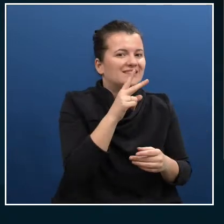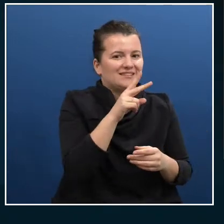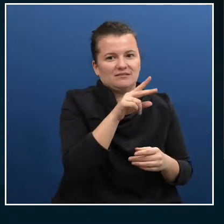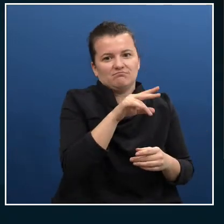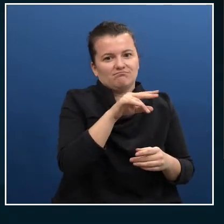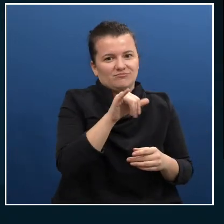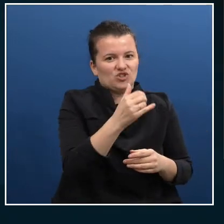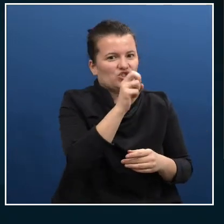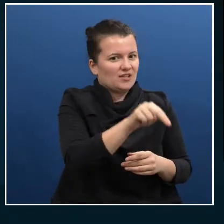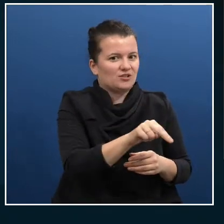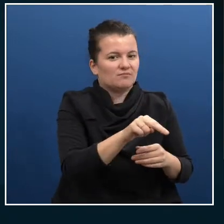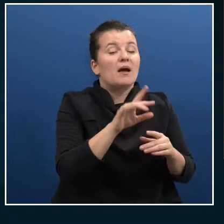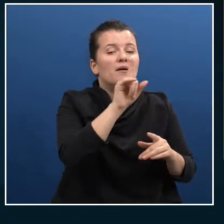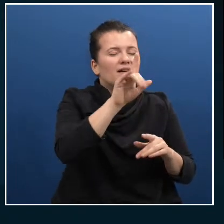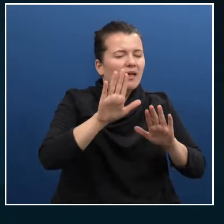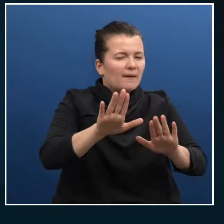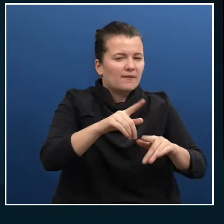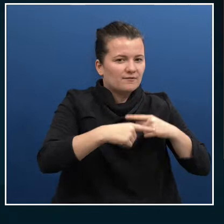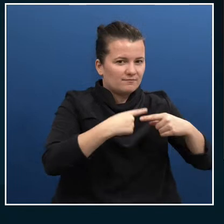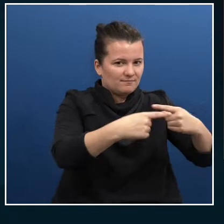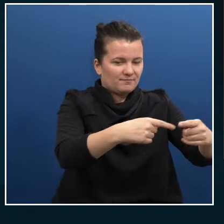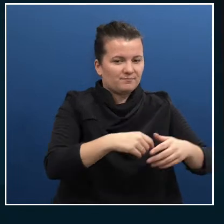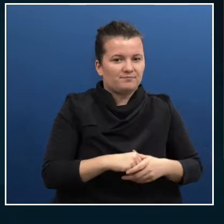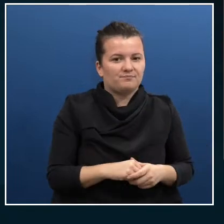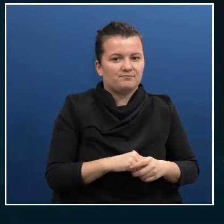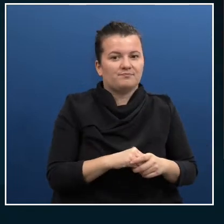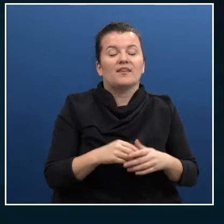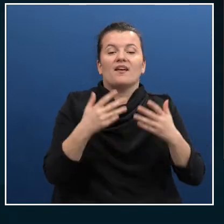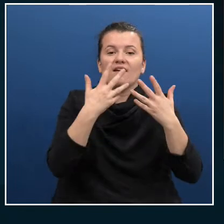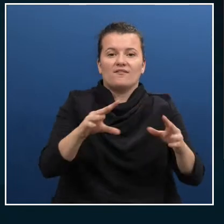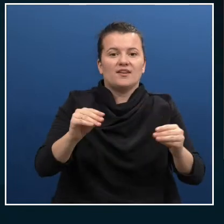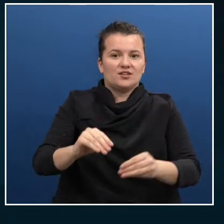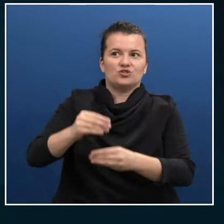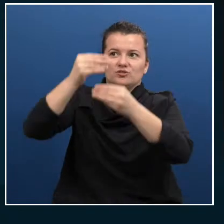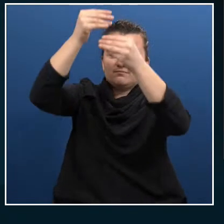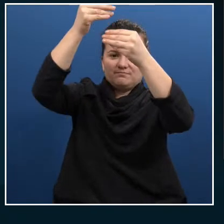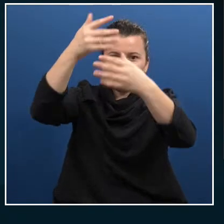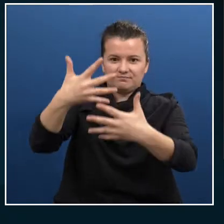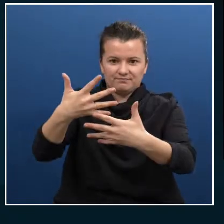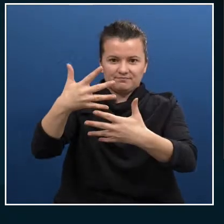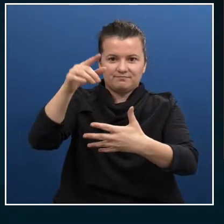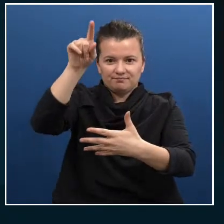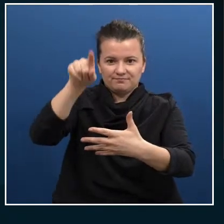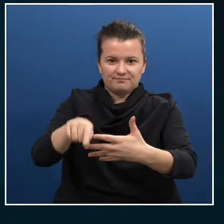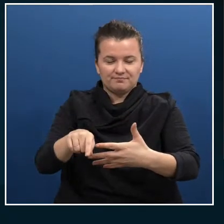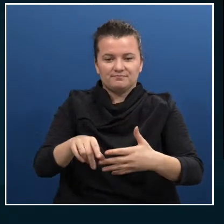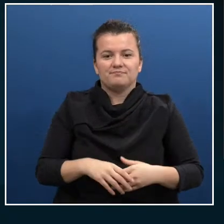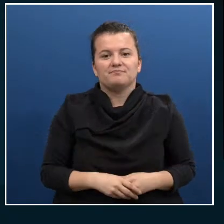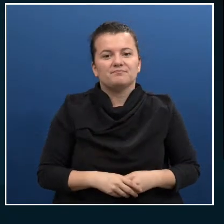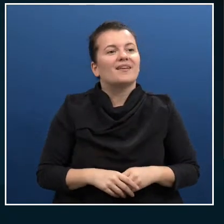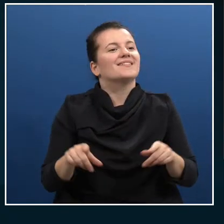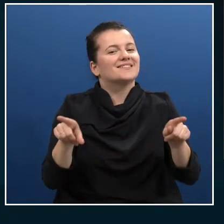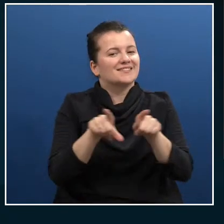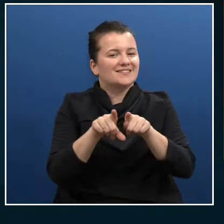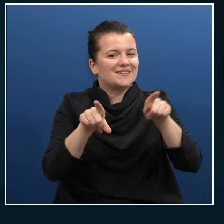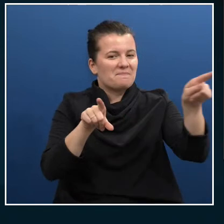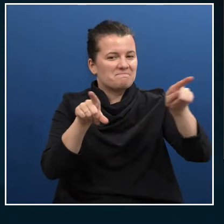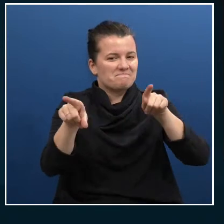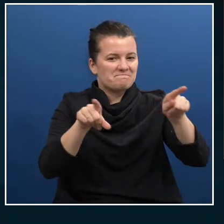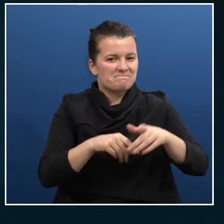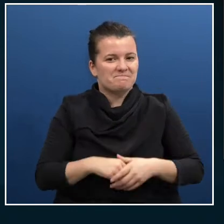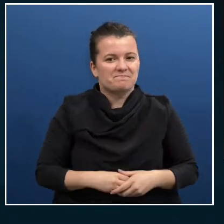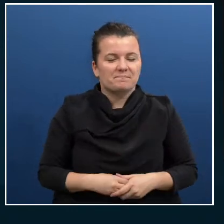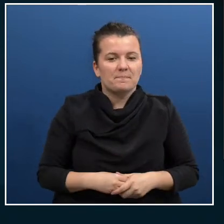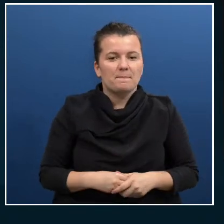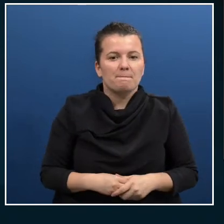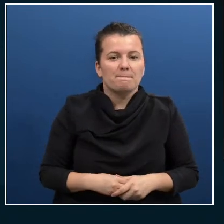finish, and we'll see that same result in this in the dialog as well. So while we wait for that to finish,